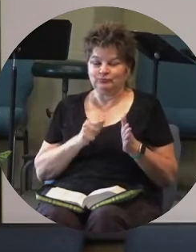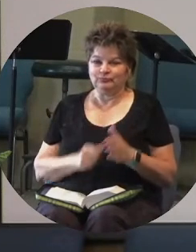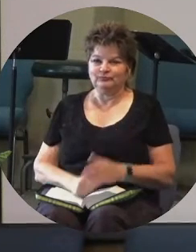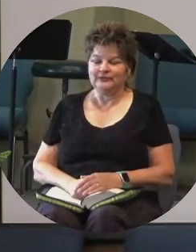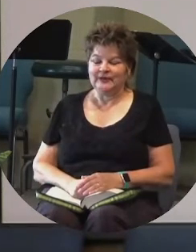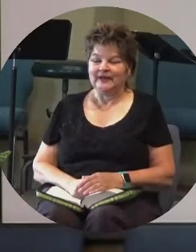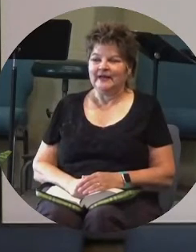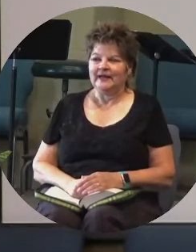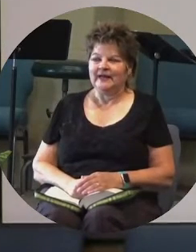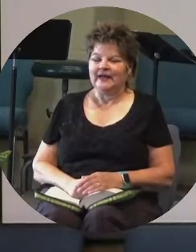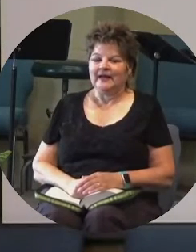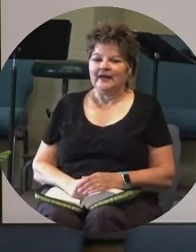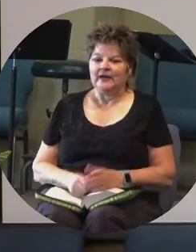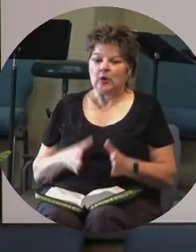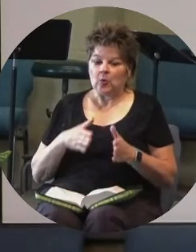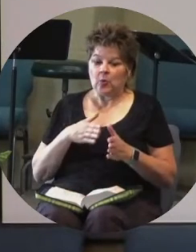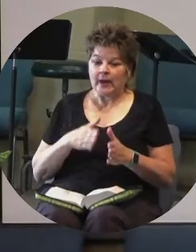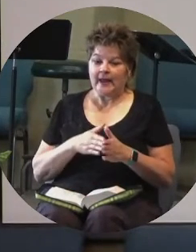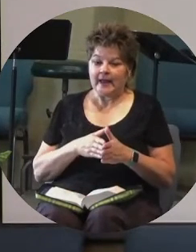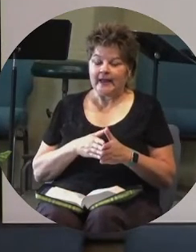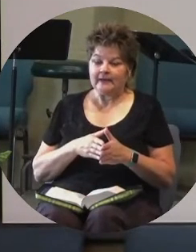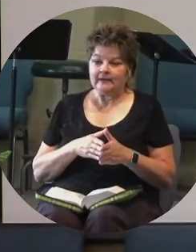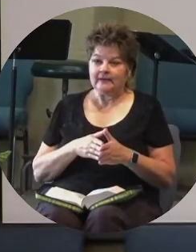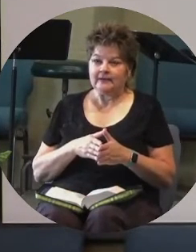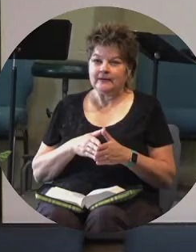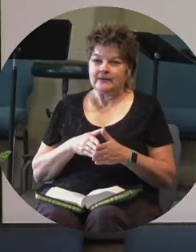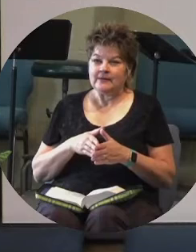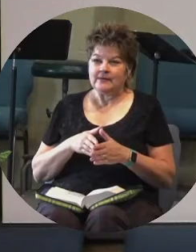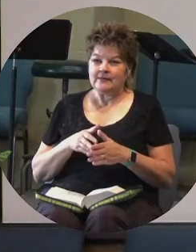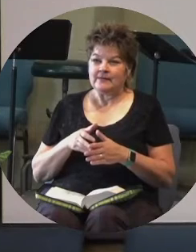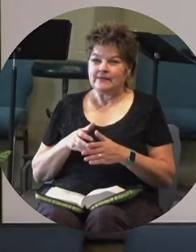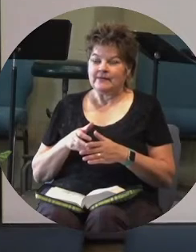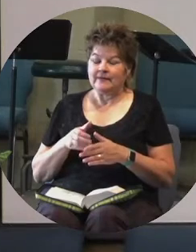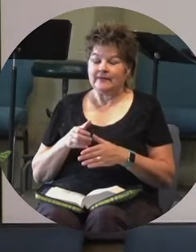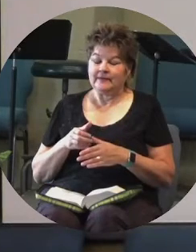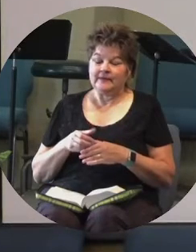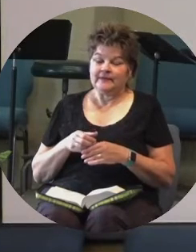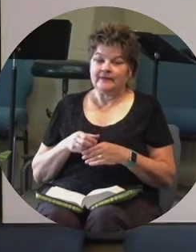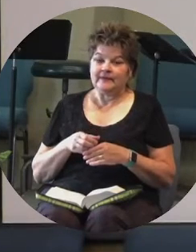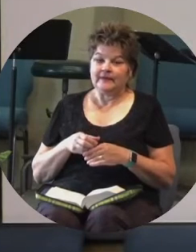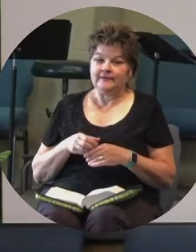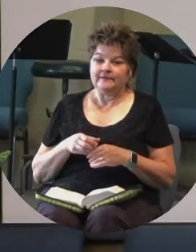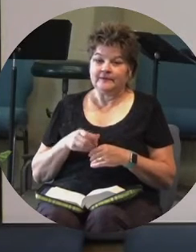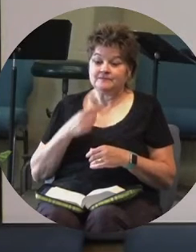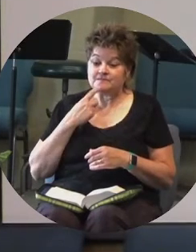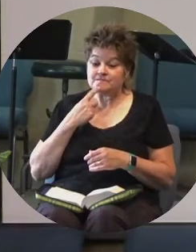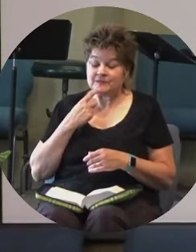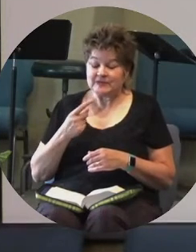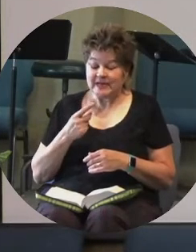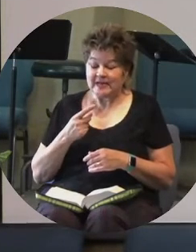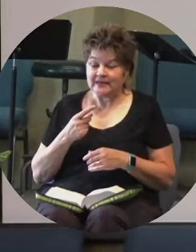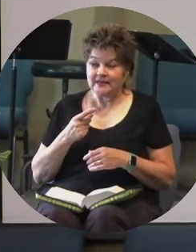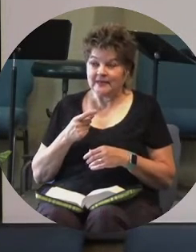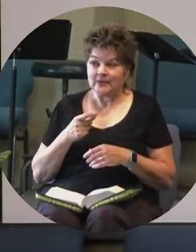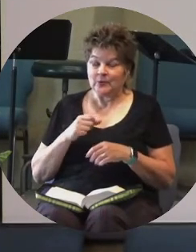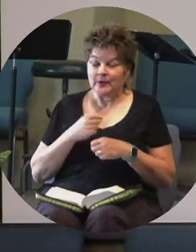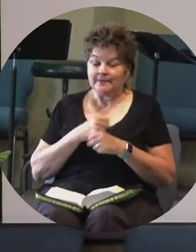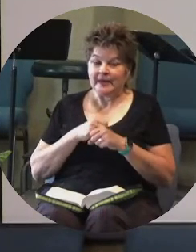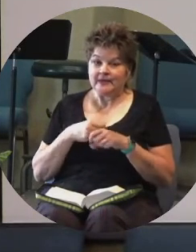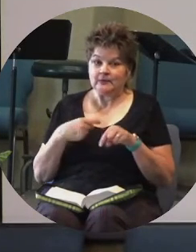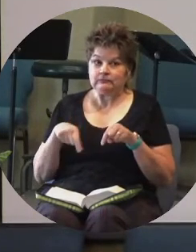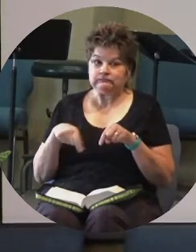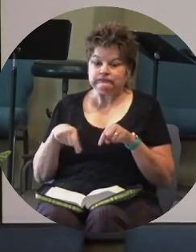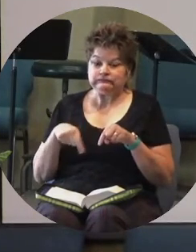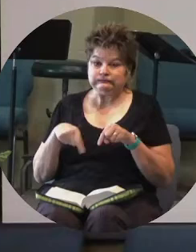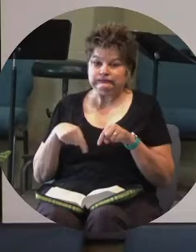And just a way of threatening that would make you shake in your boots. And she's this tall, this